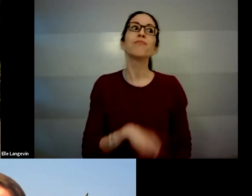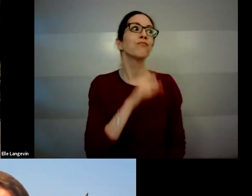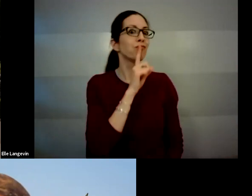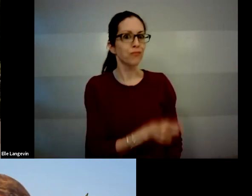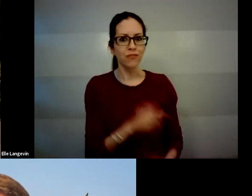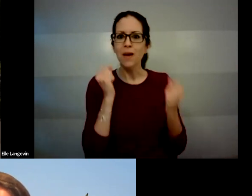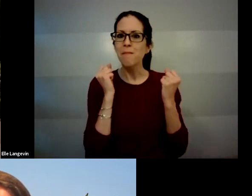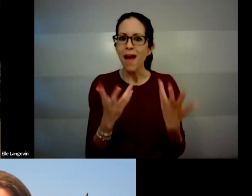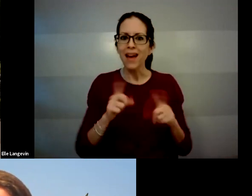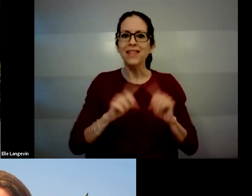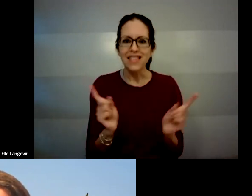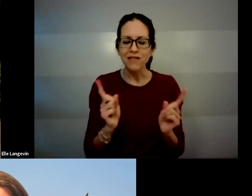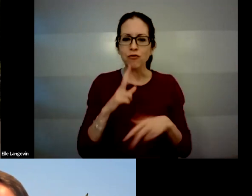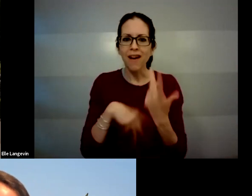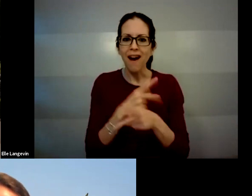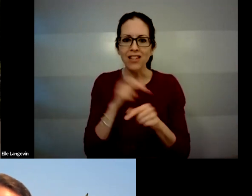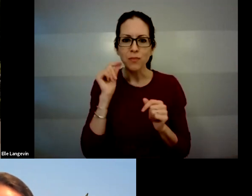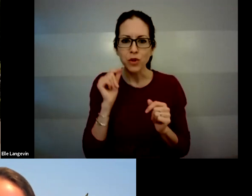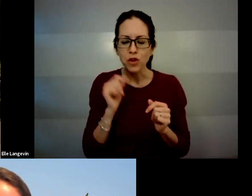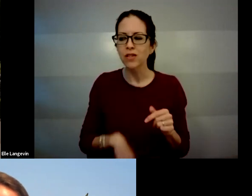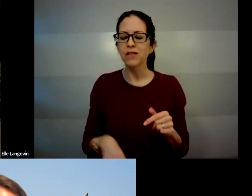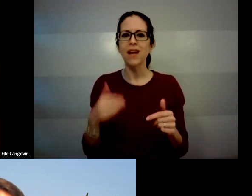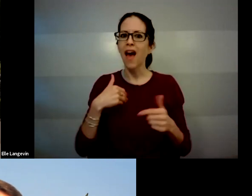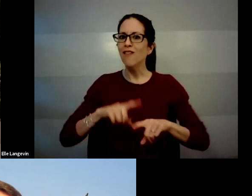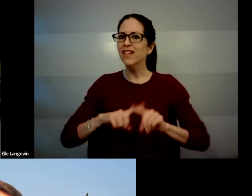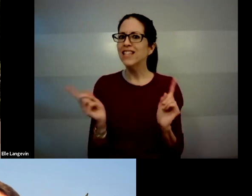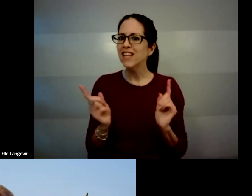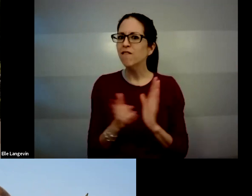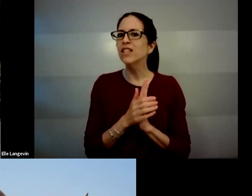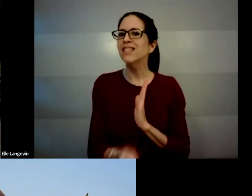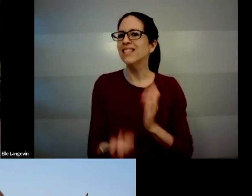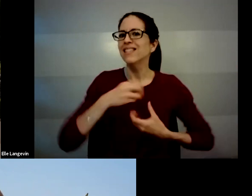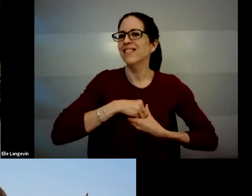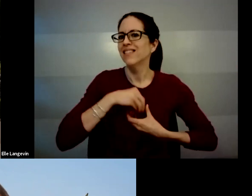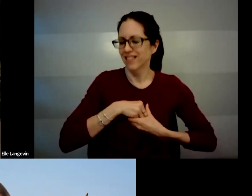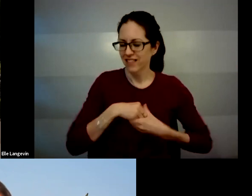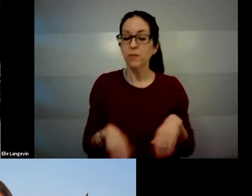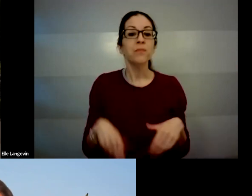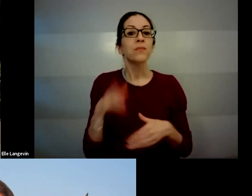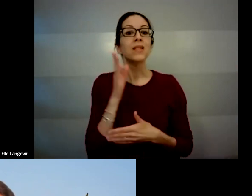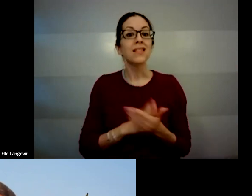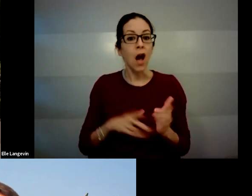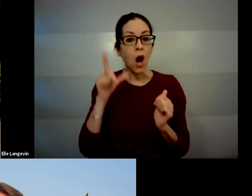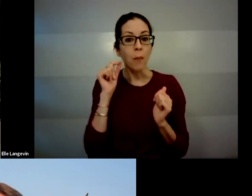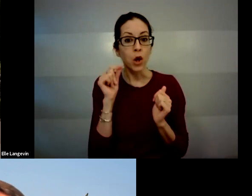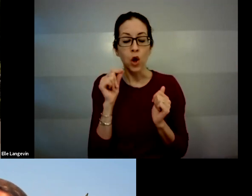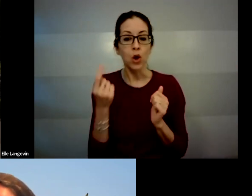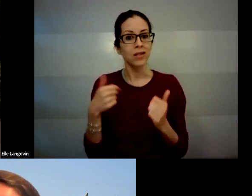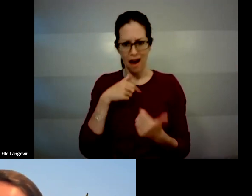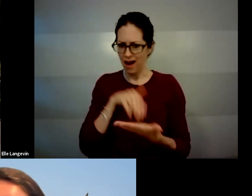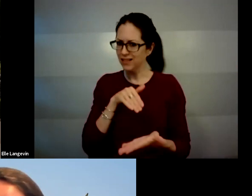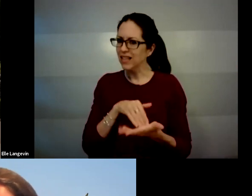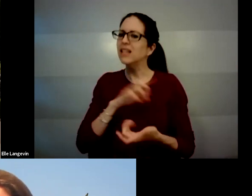history strategies that allow them to survive. And some birds, the ones that I study, live in one place for part of the year and then